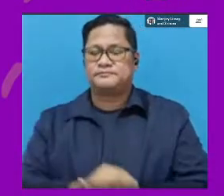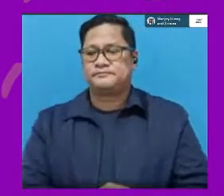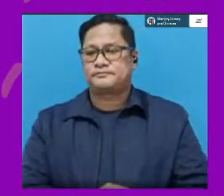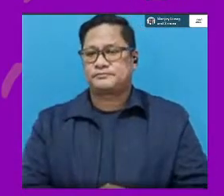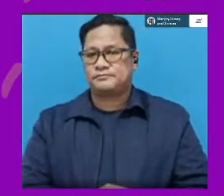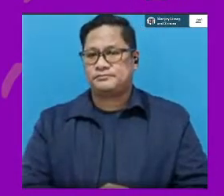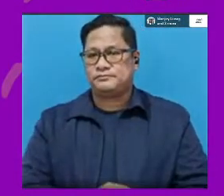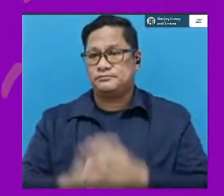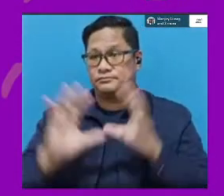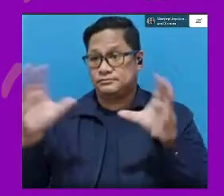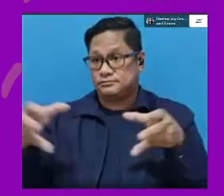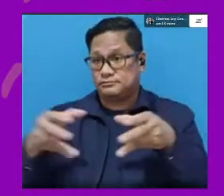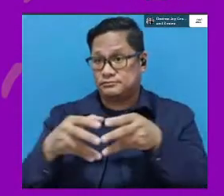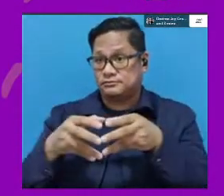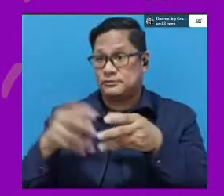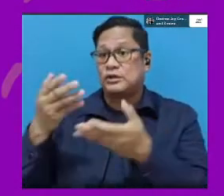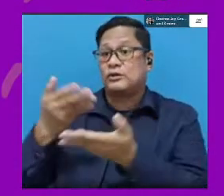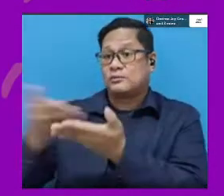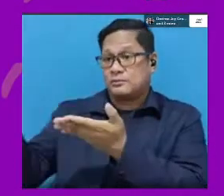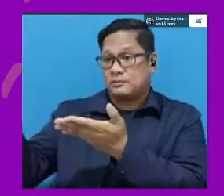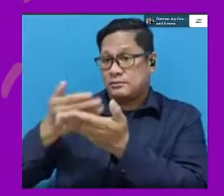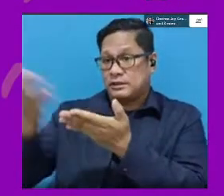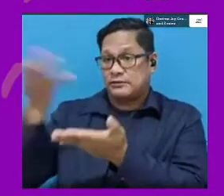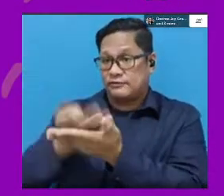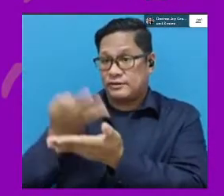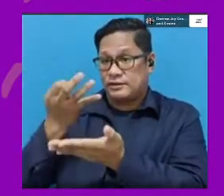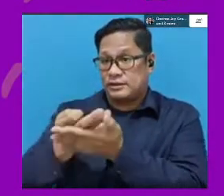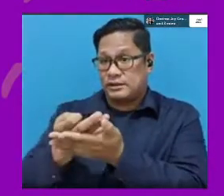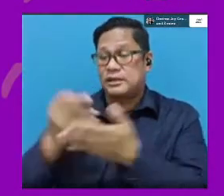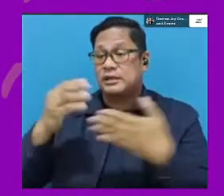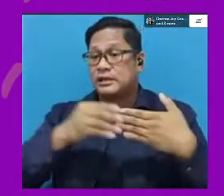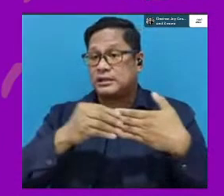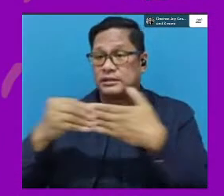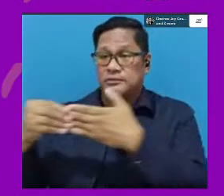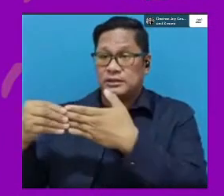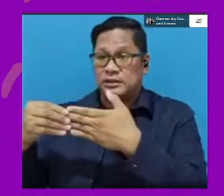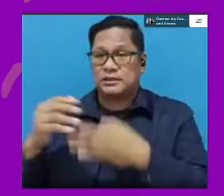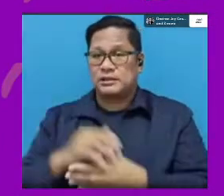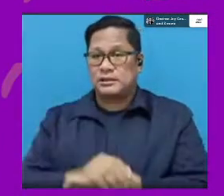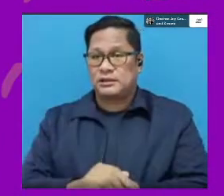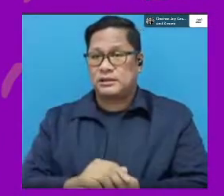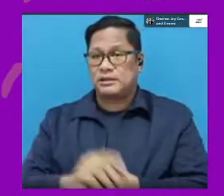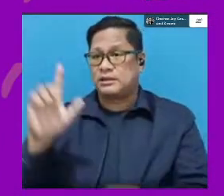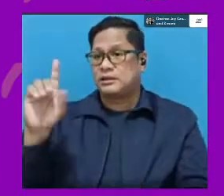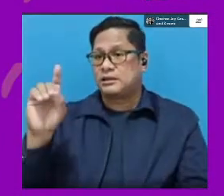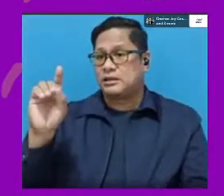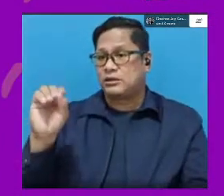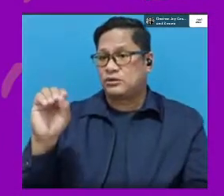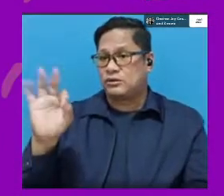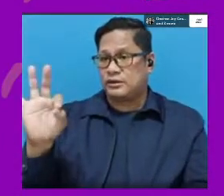Task group on procurement and finance was headed by DOF, and